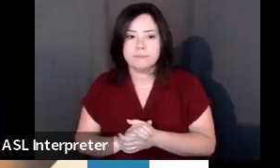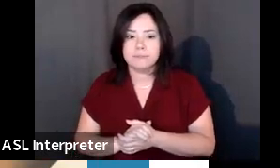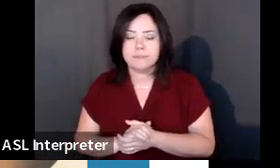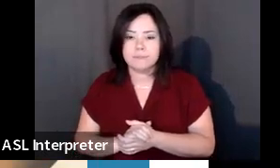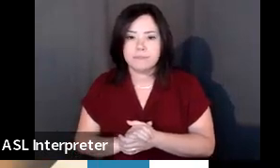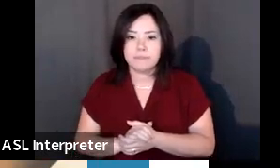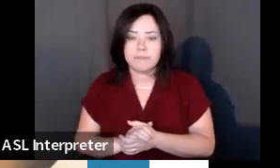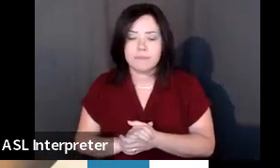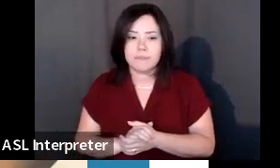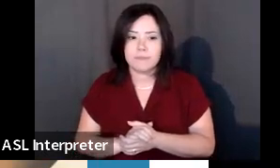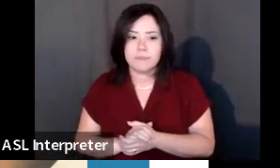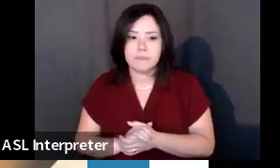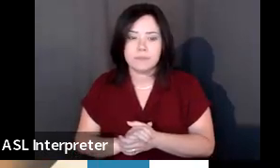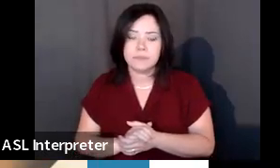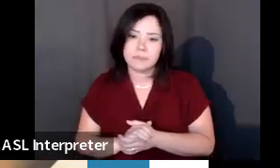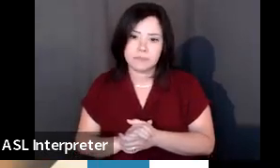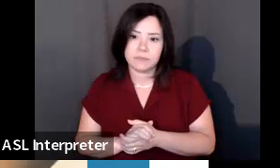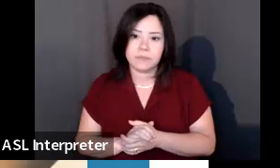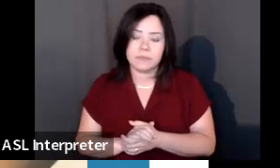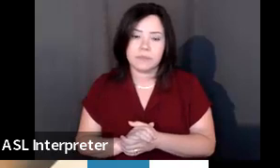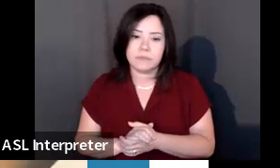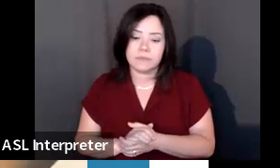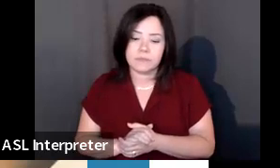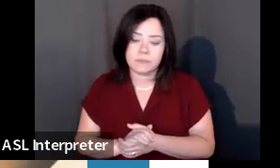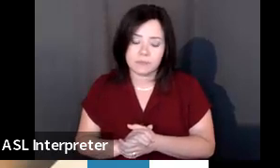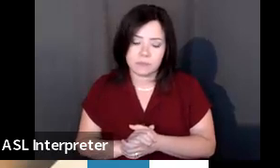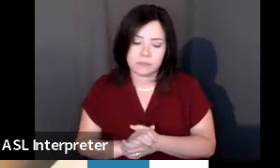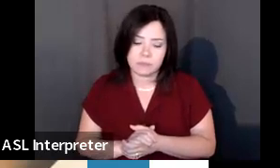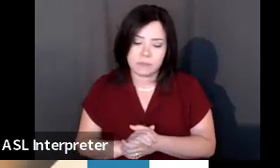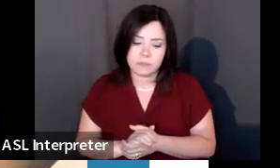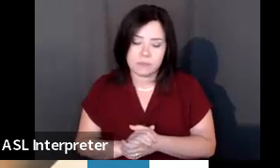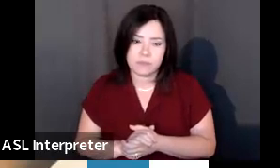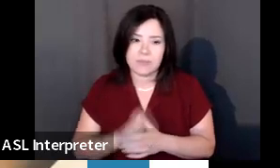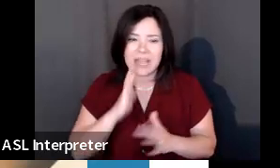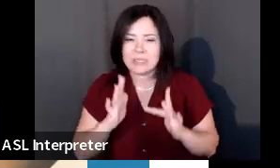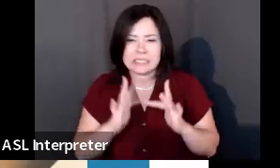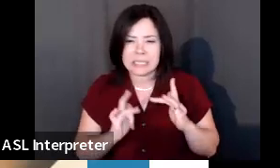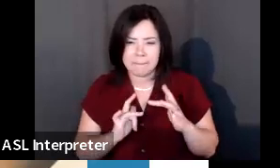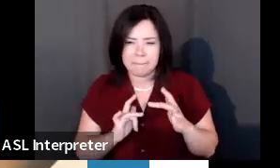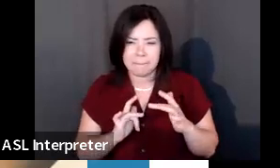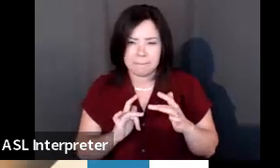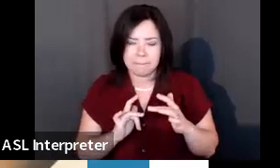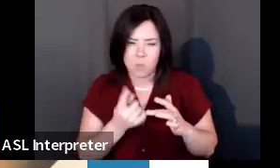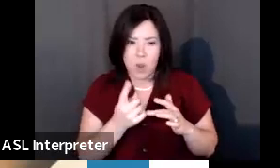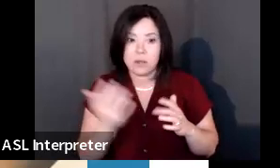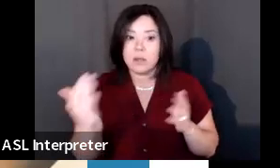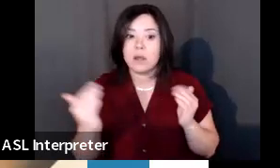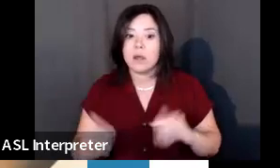taking that a step further, I'm gonna skip the middle bullet, but